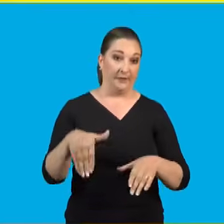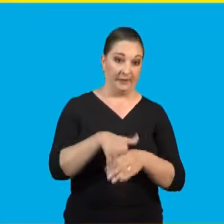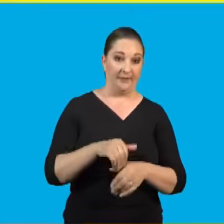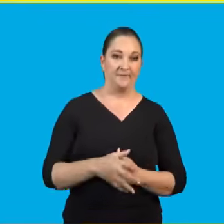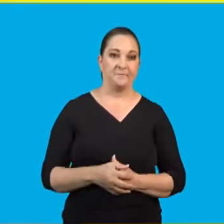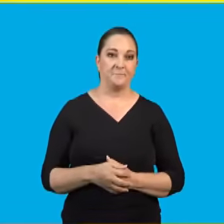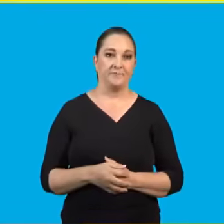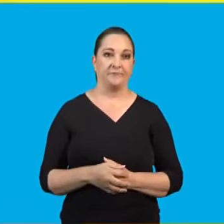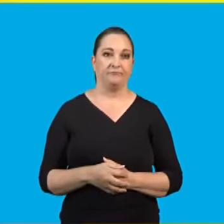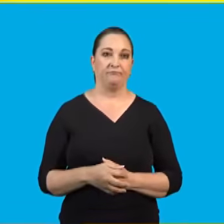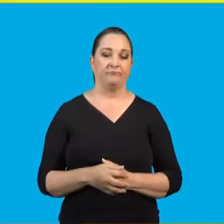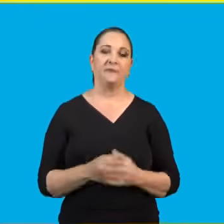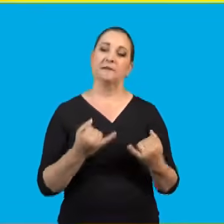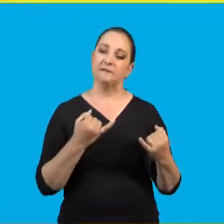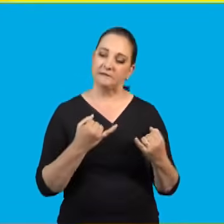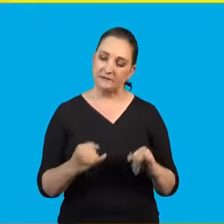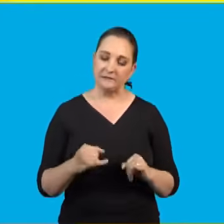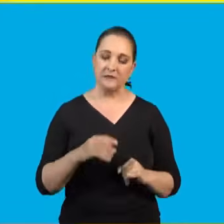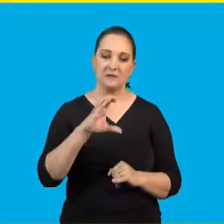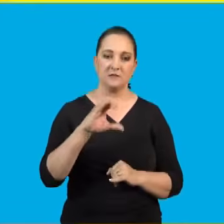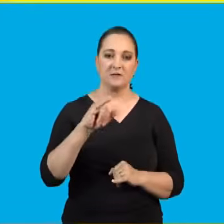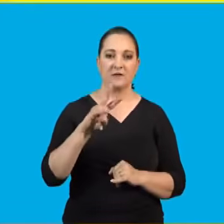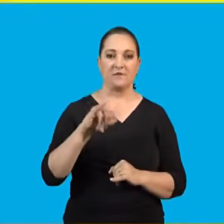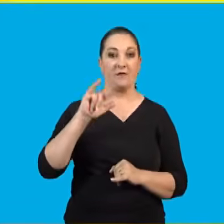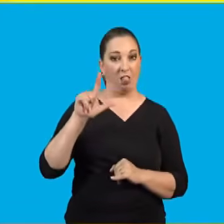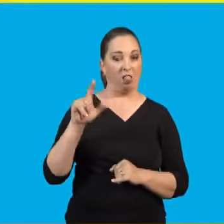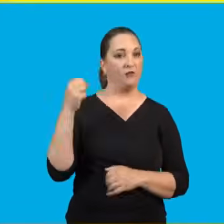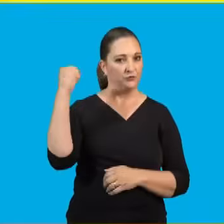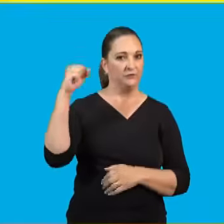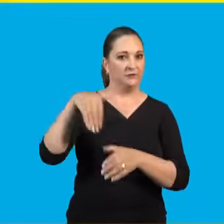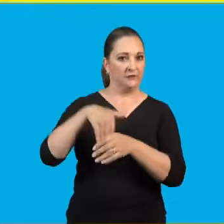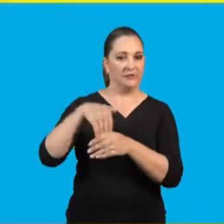into this. So this is still on civil resistance in South Africa,